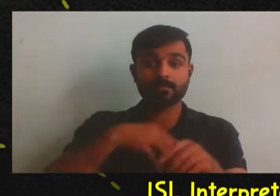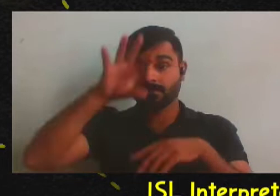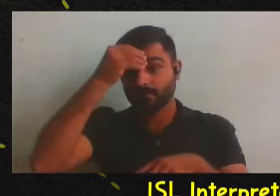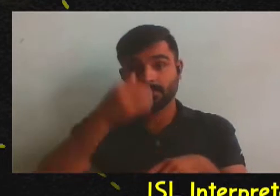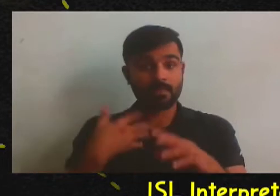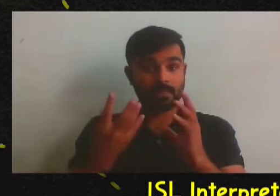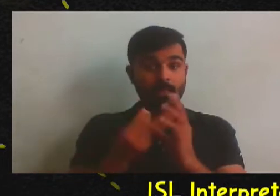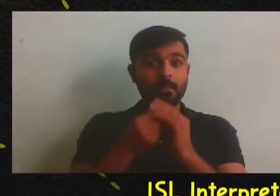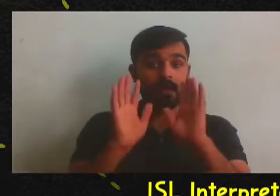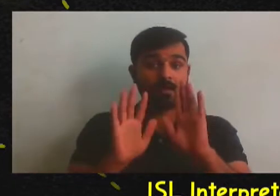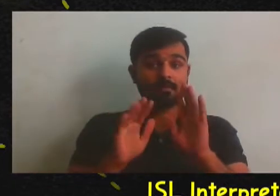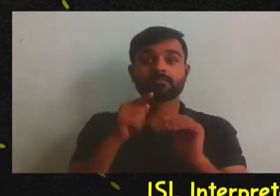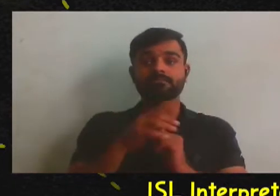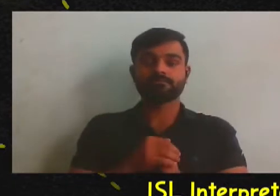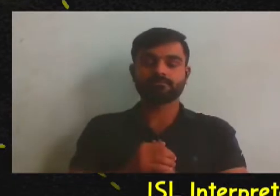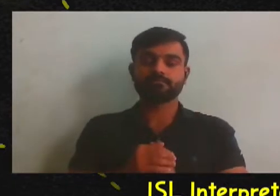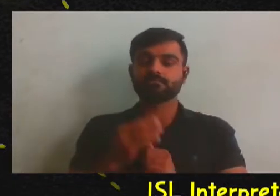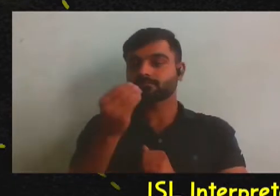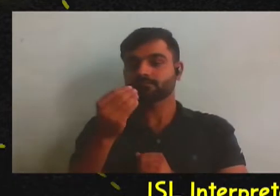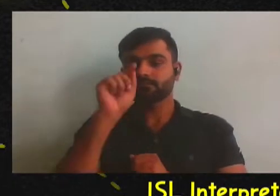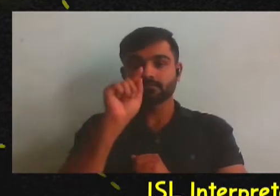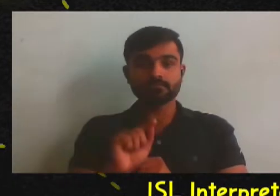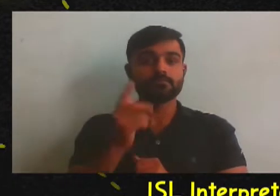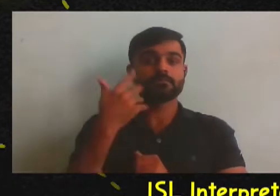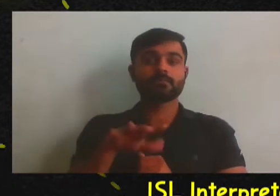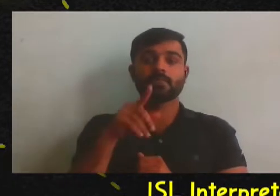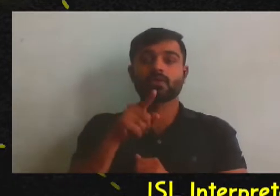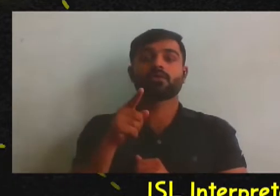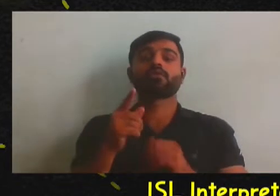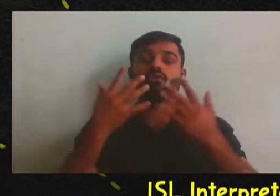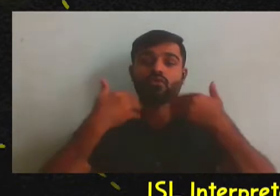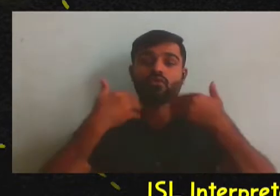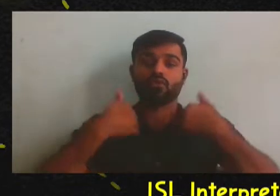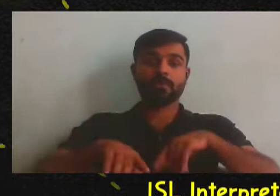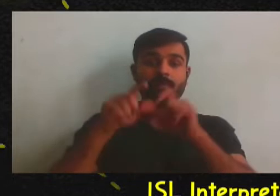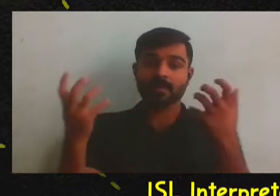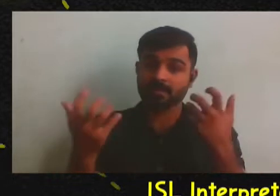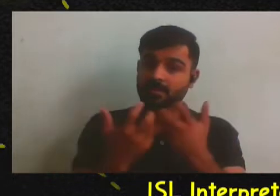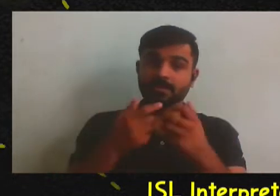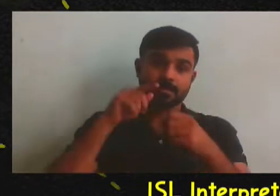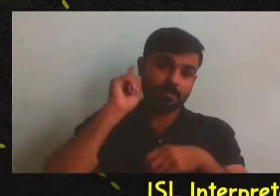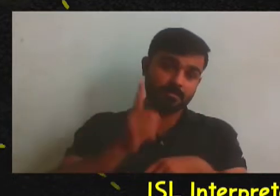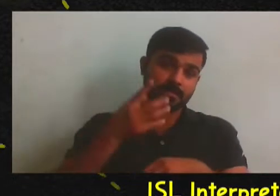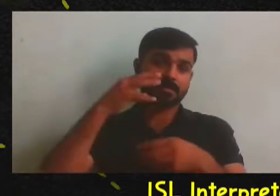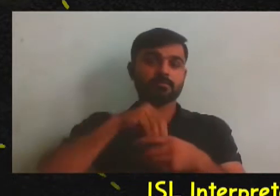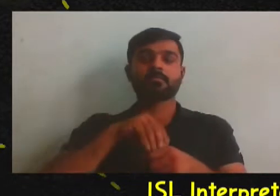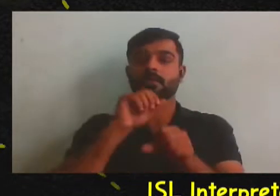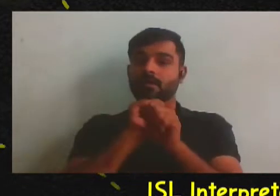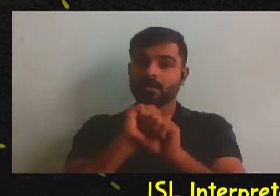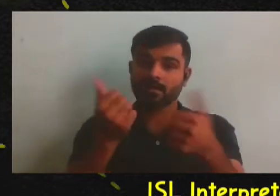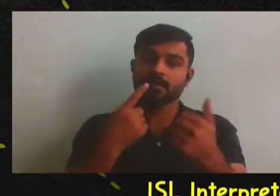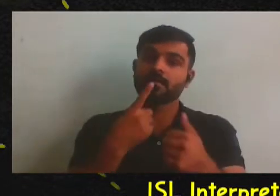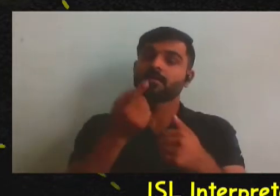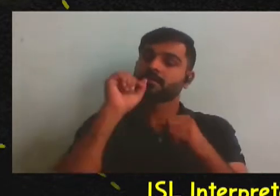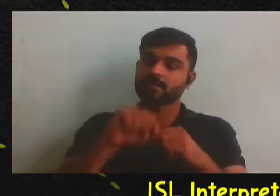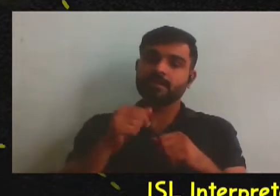have, that at some point there is human intervention necessary. Right? To be able to say, yes, you